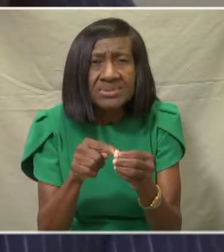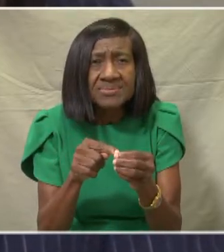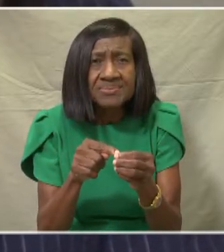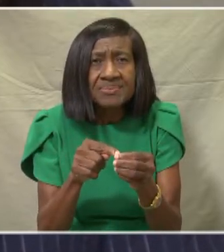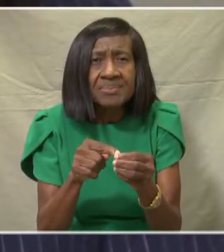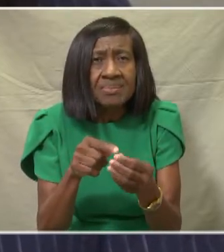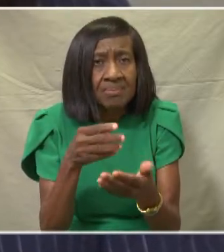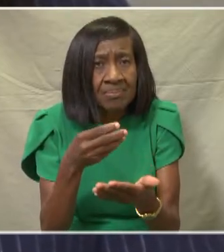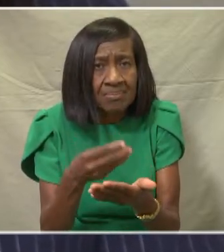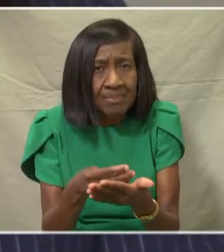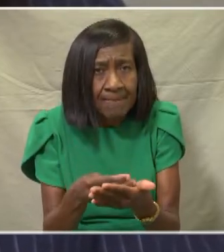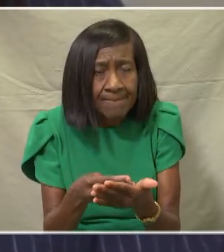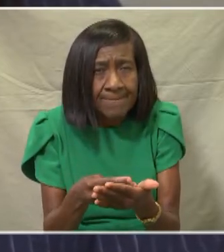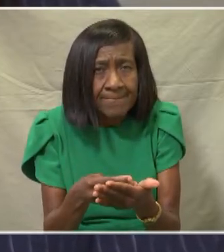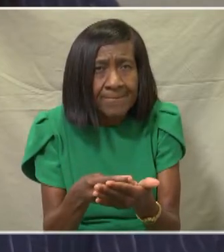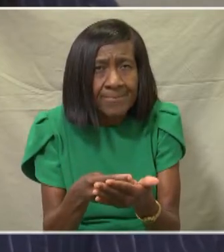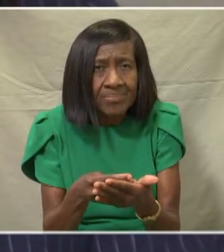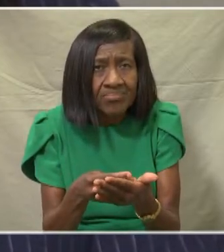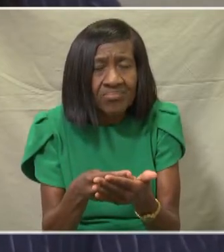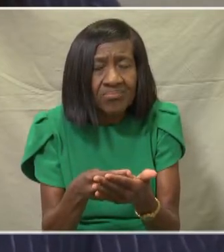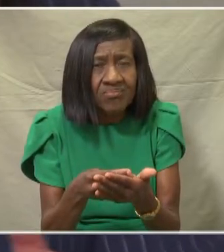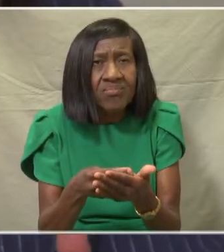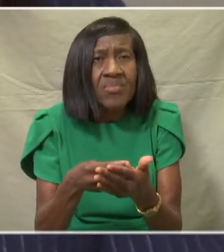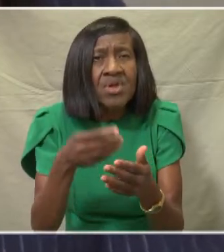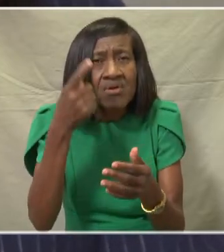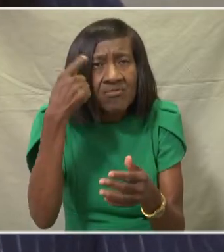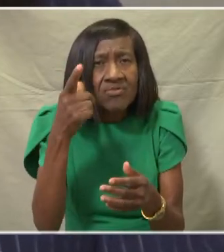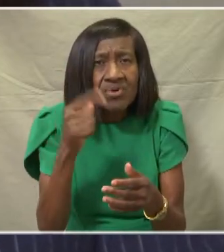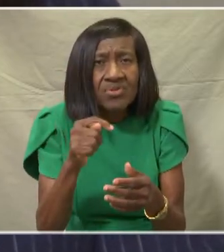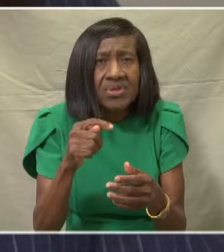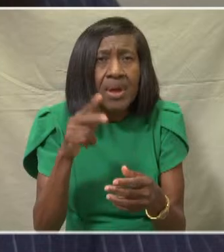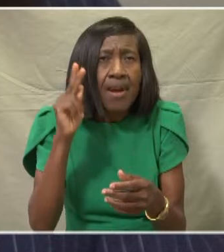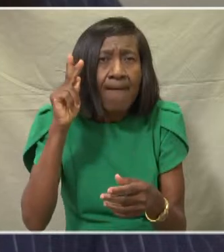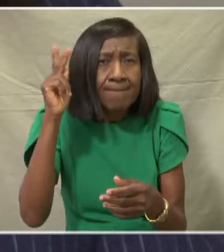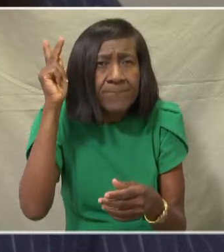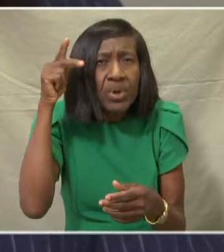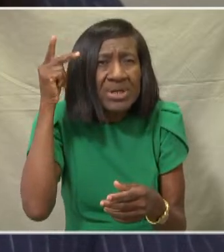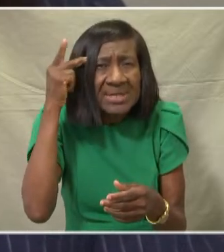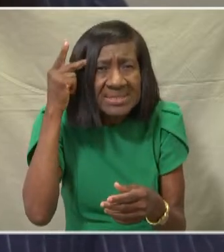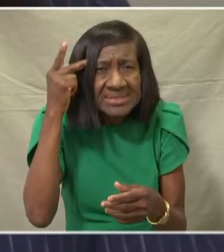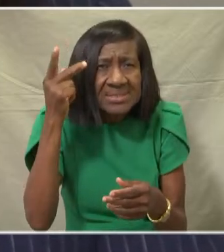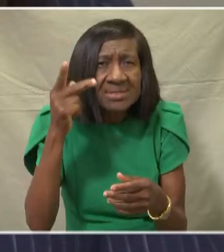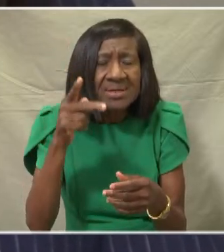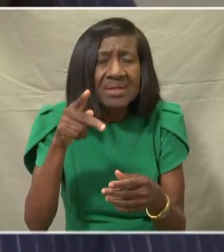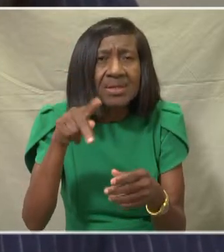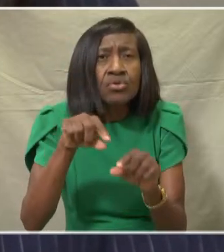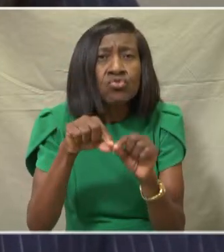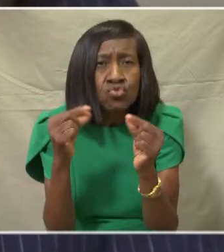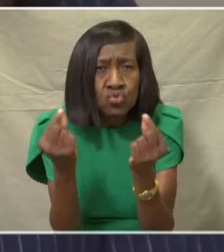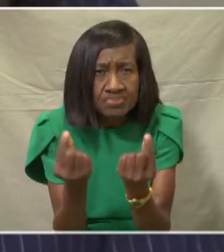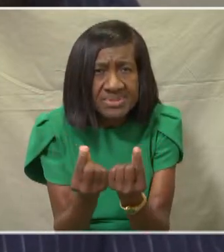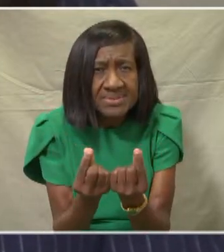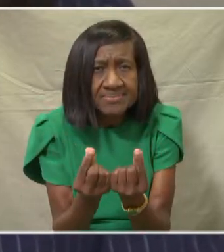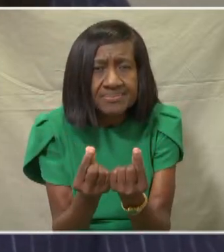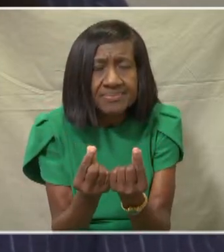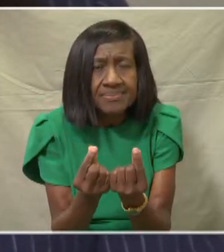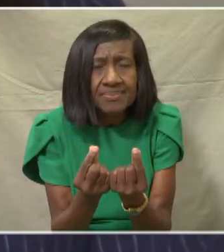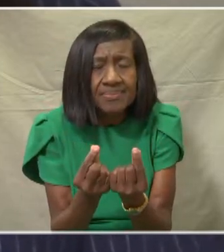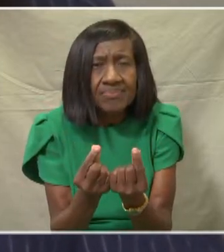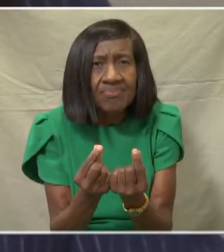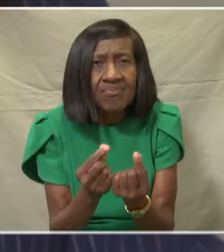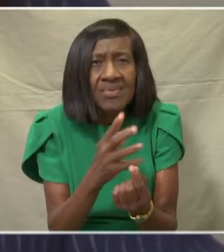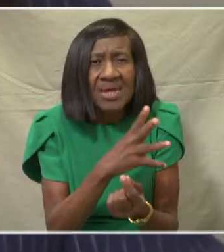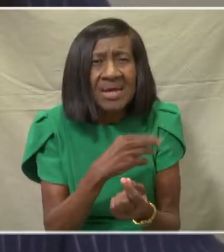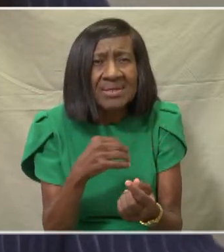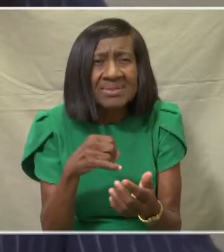how it is operational at the moment, and indeed to see what the future holds. But it's just too soon